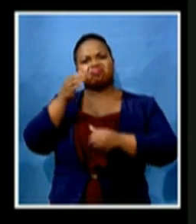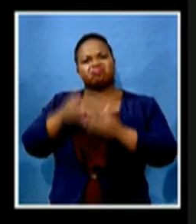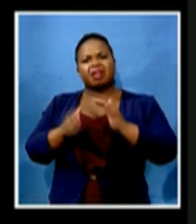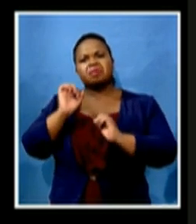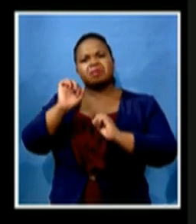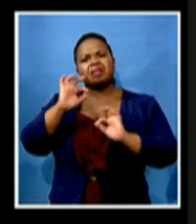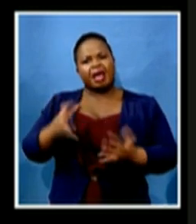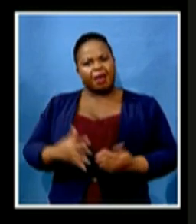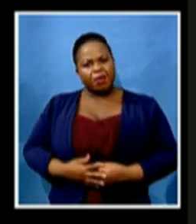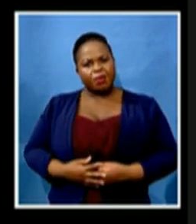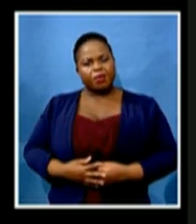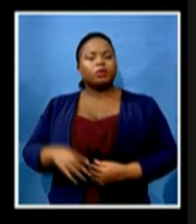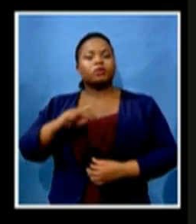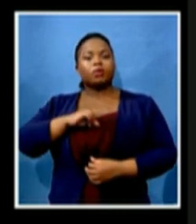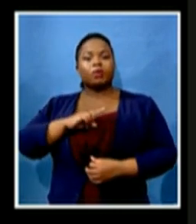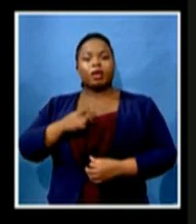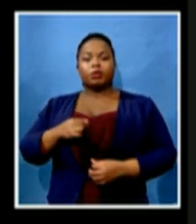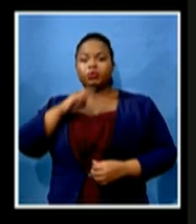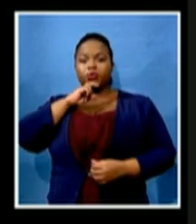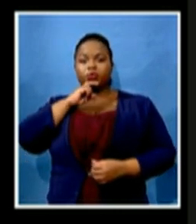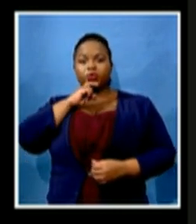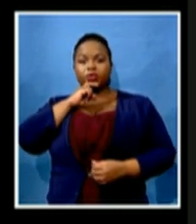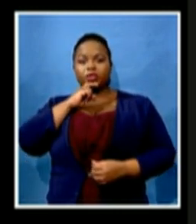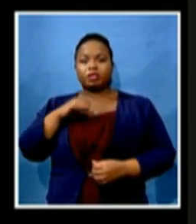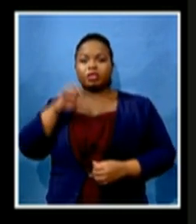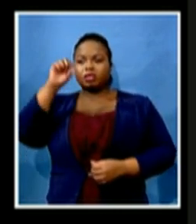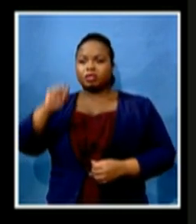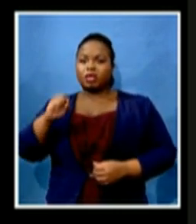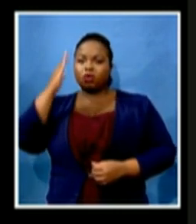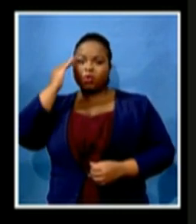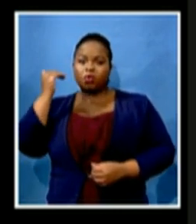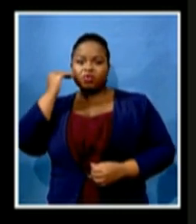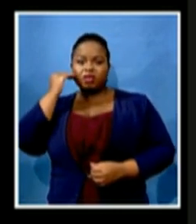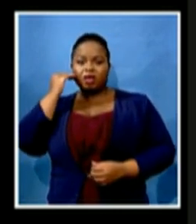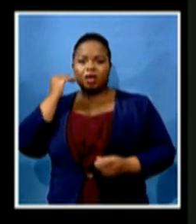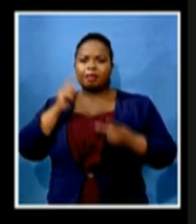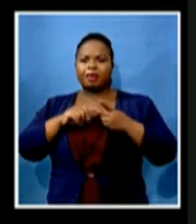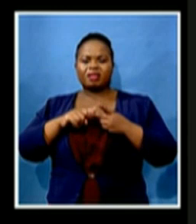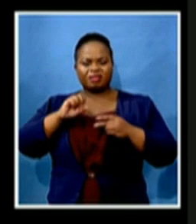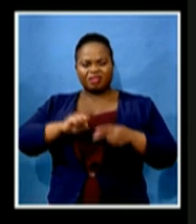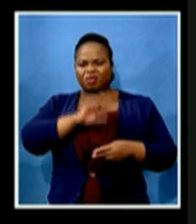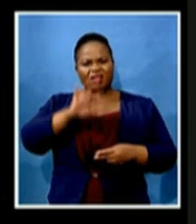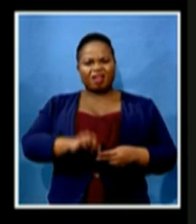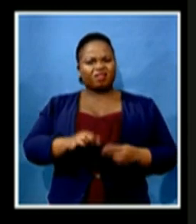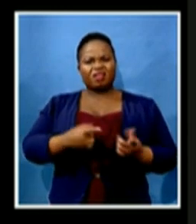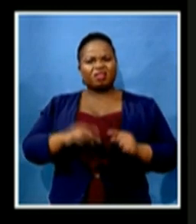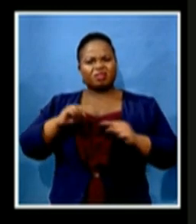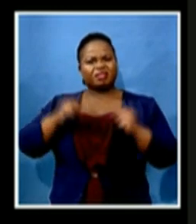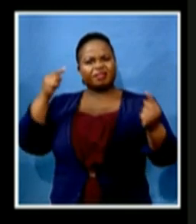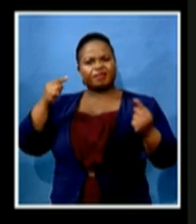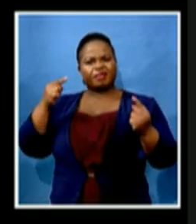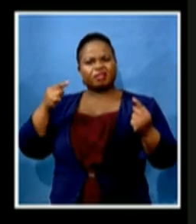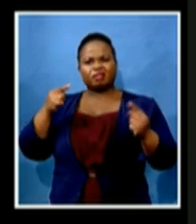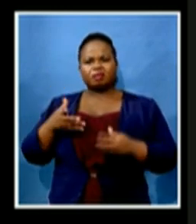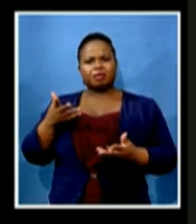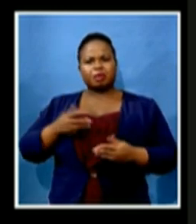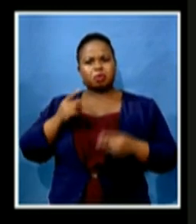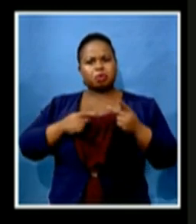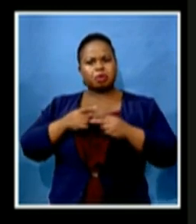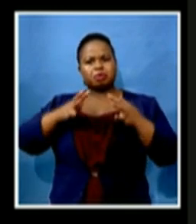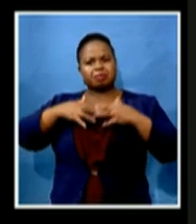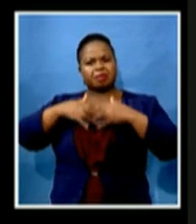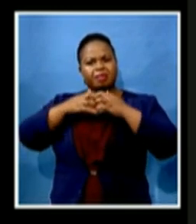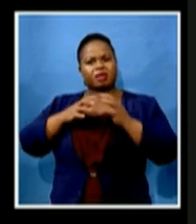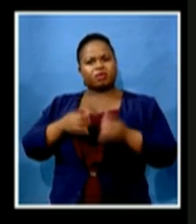and South Korea as examples. But in South Africa, our dynamics are vastly different. How do you form the basis of this comparison?